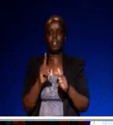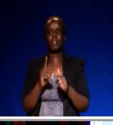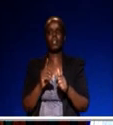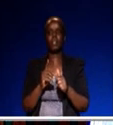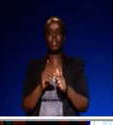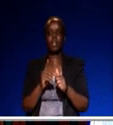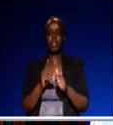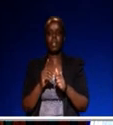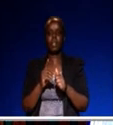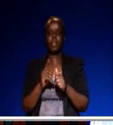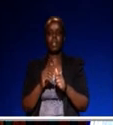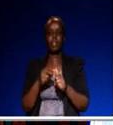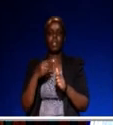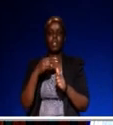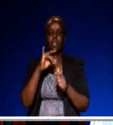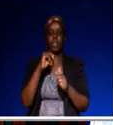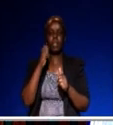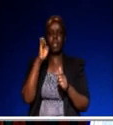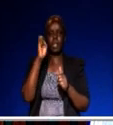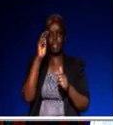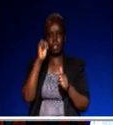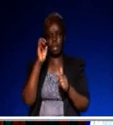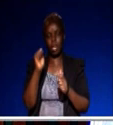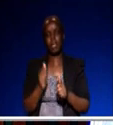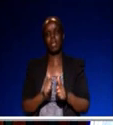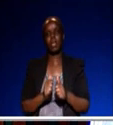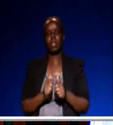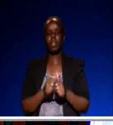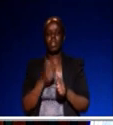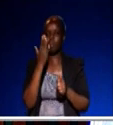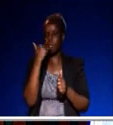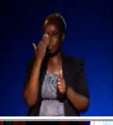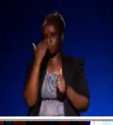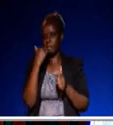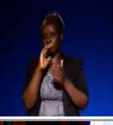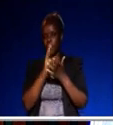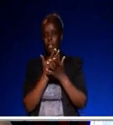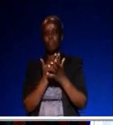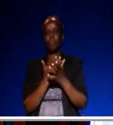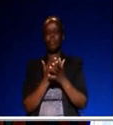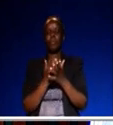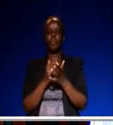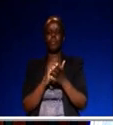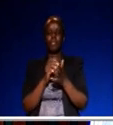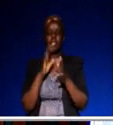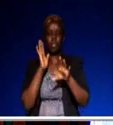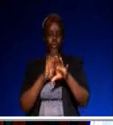like the hyena. The hyena could smell some nice aroma coming from